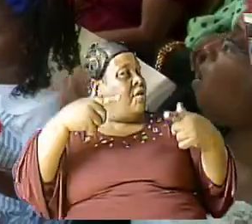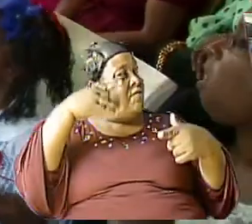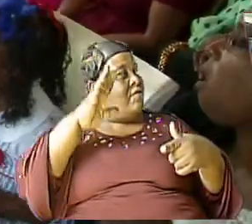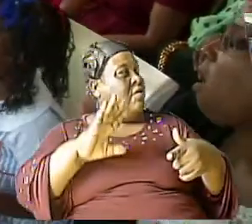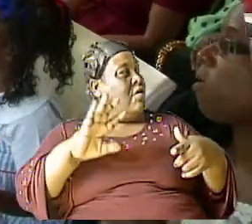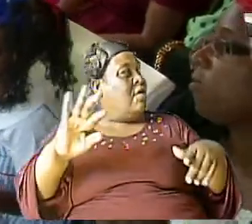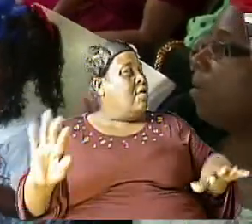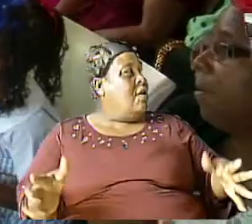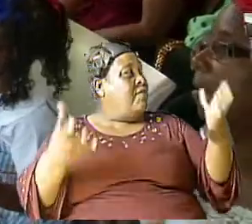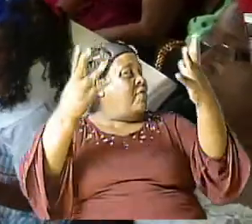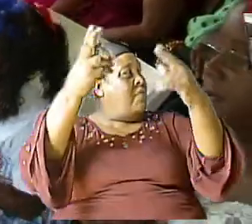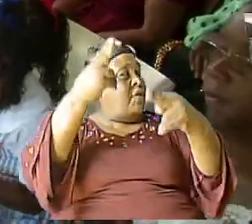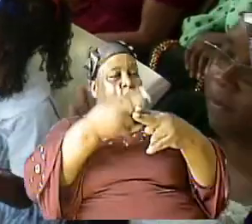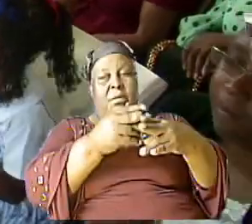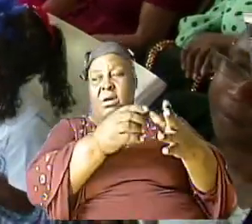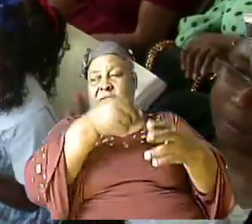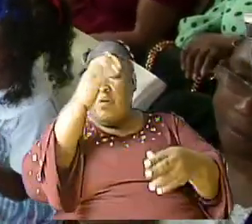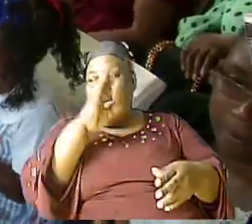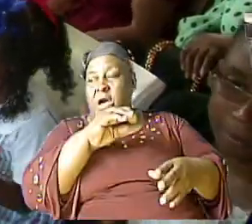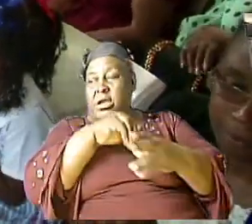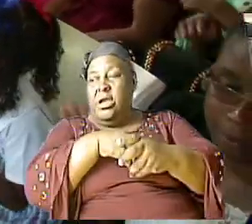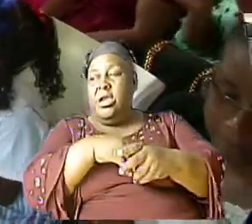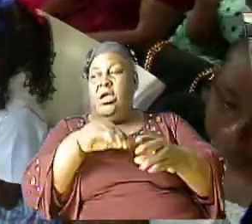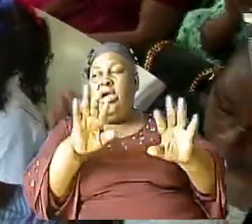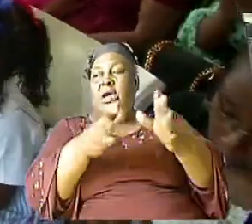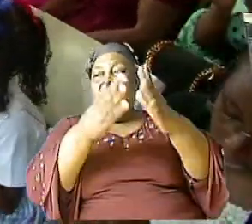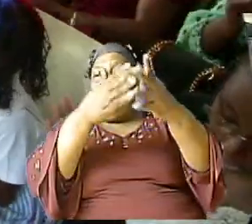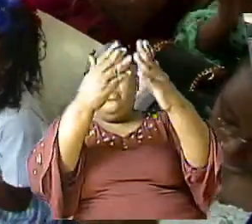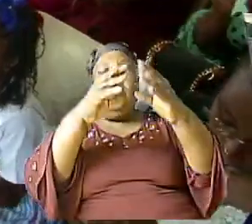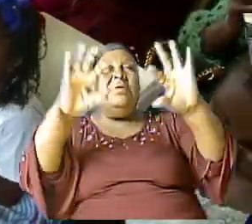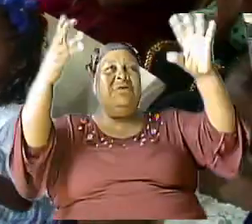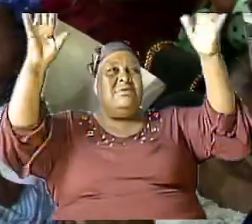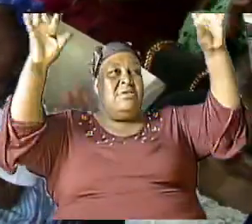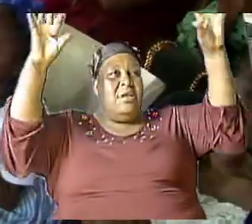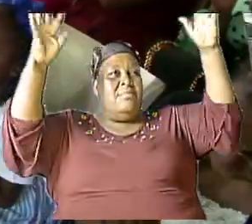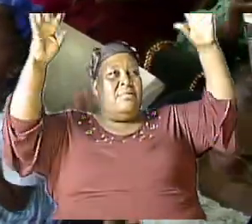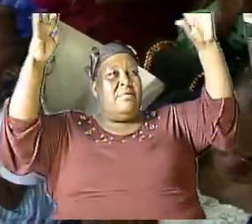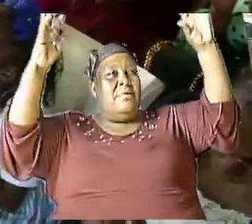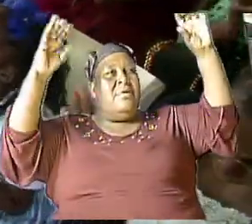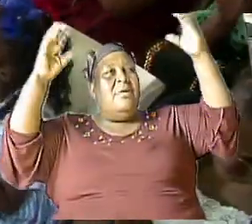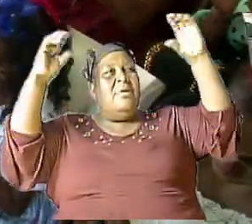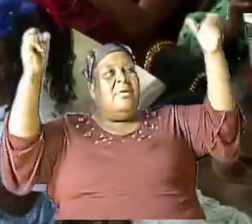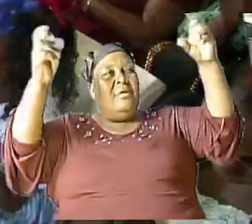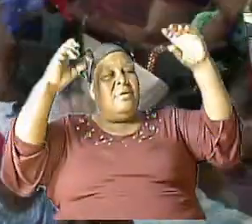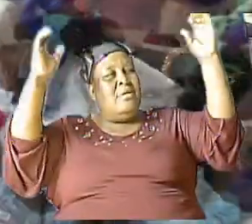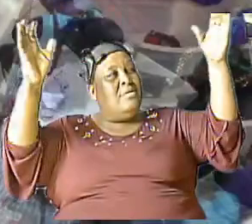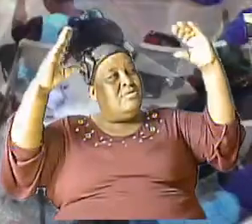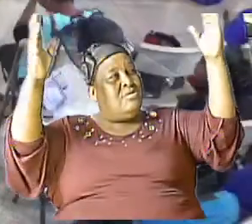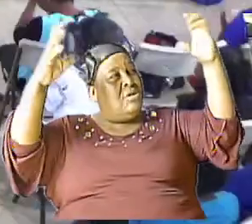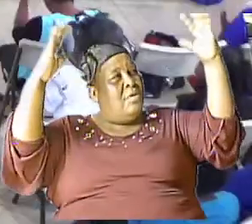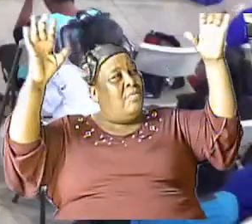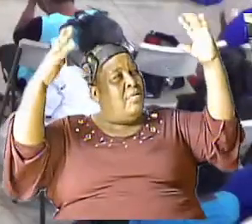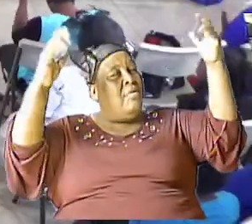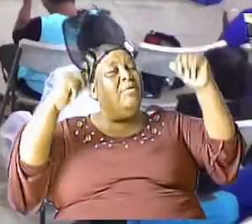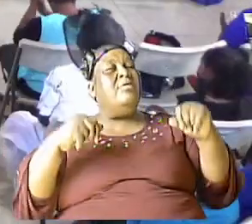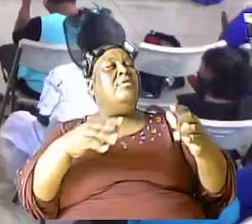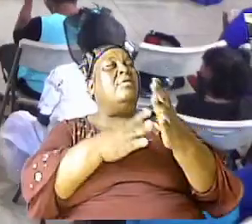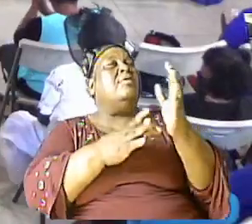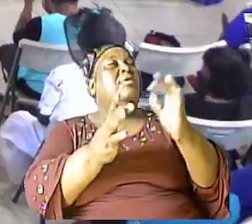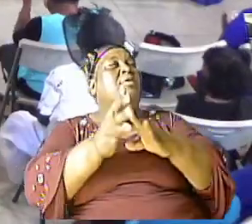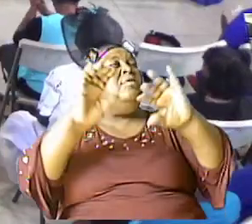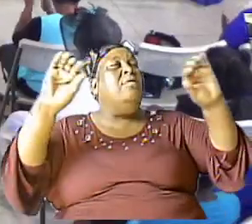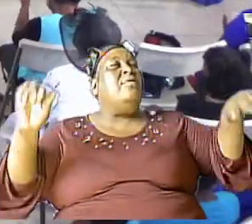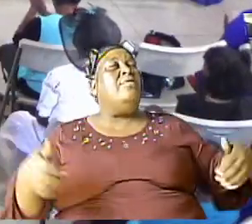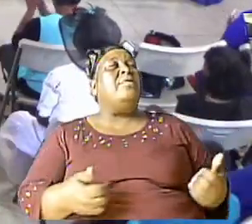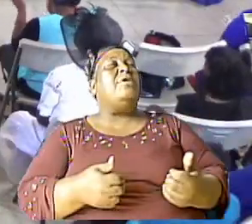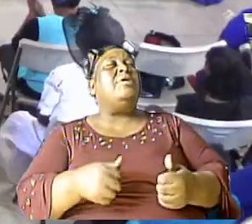in praise. Put your hands together and celebrate Jesus. Amen, amen, amen. I greet every one of us in the